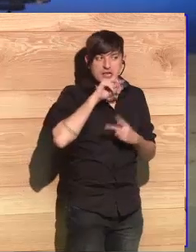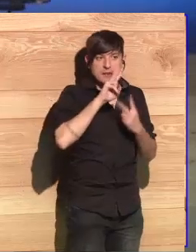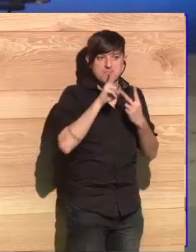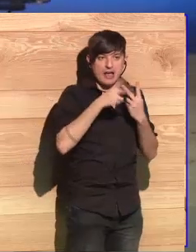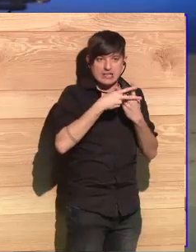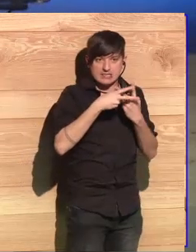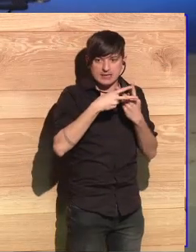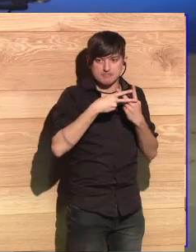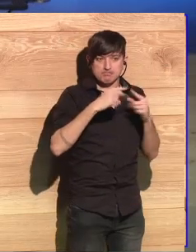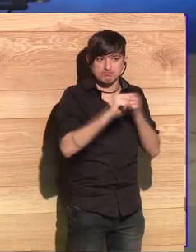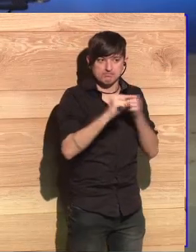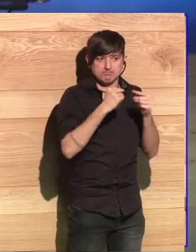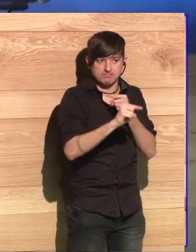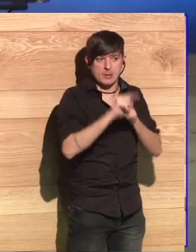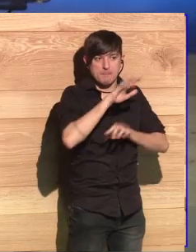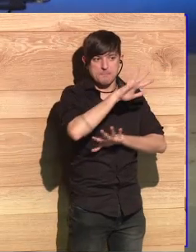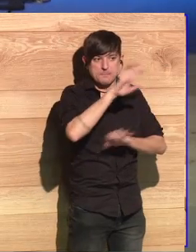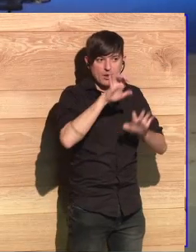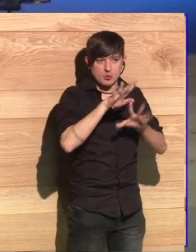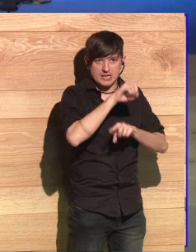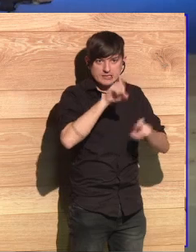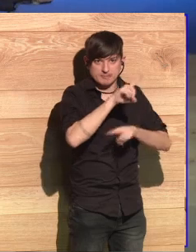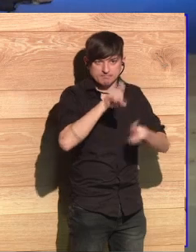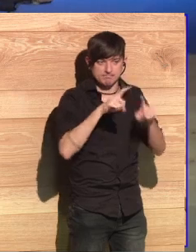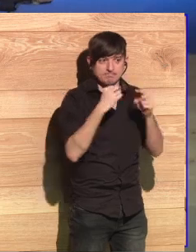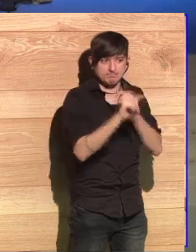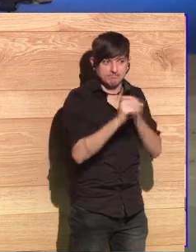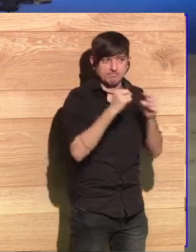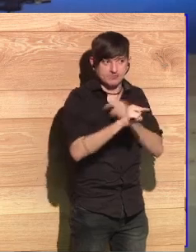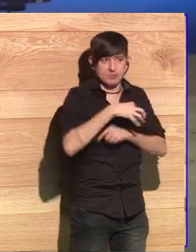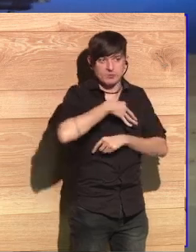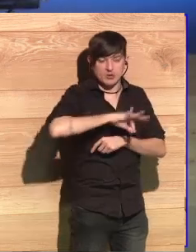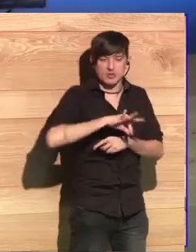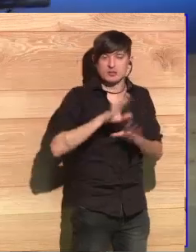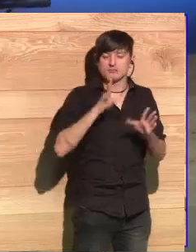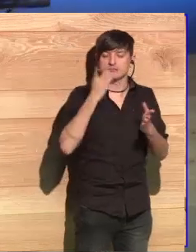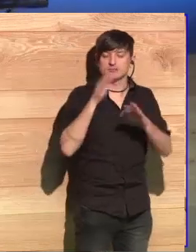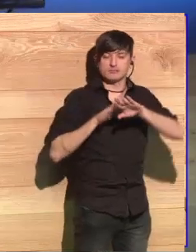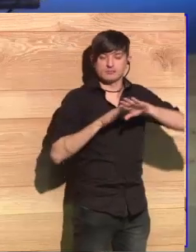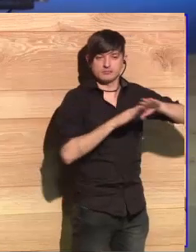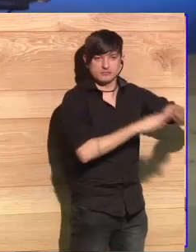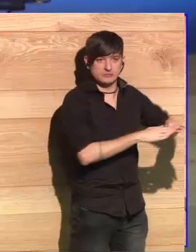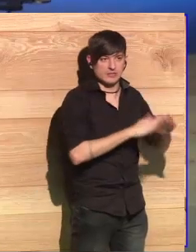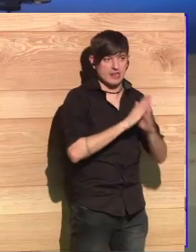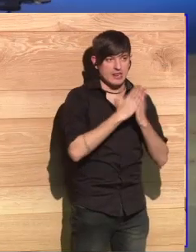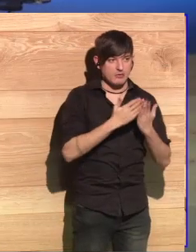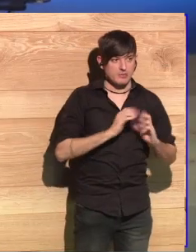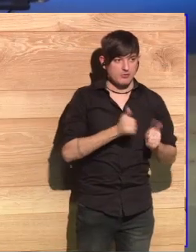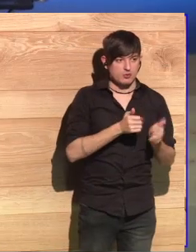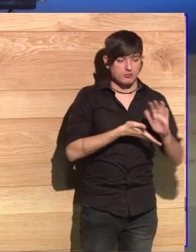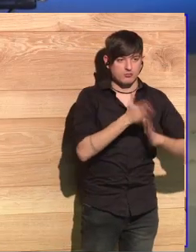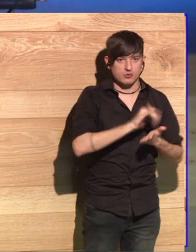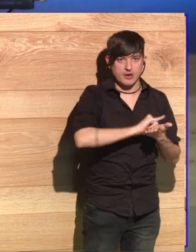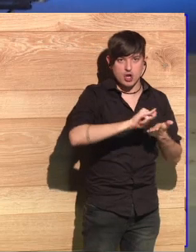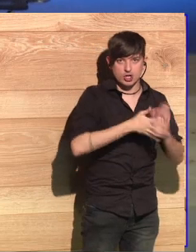you're here, you can also use Twitter to ask any questions that you like. Going back to the beginning of the book, when you left New